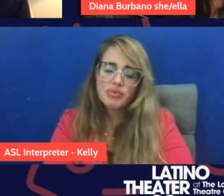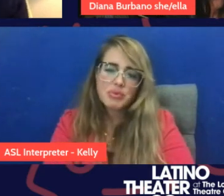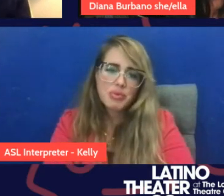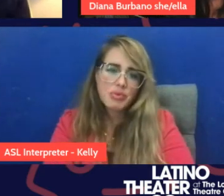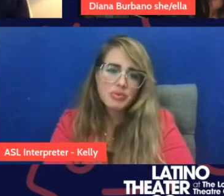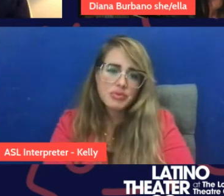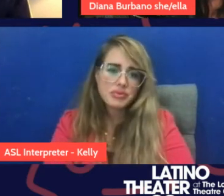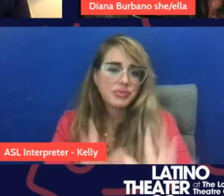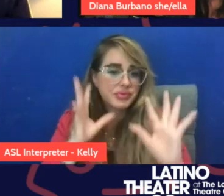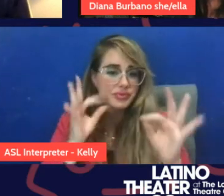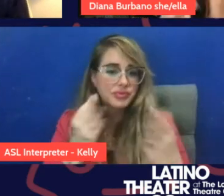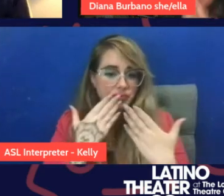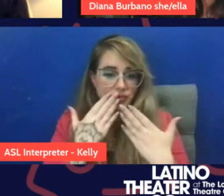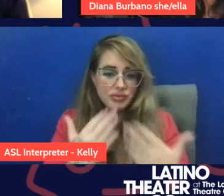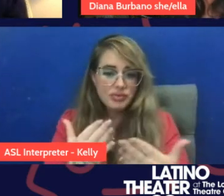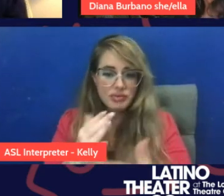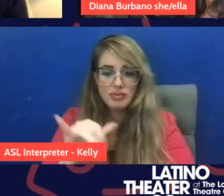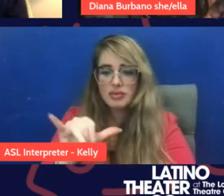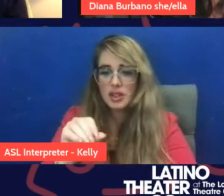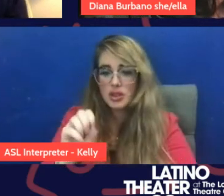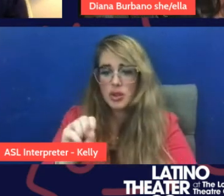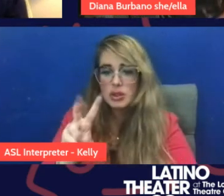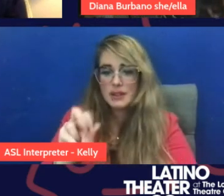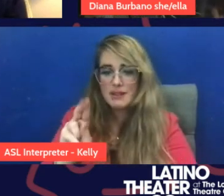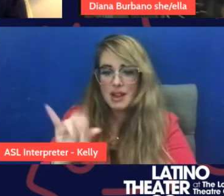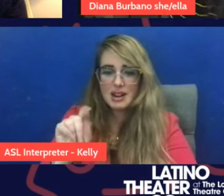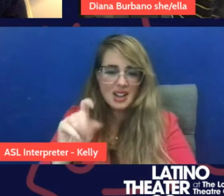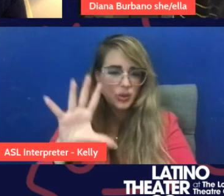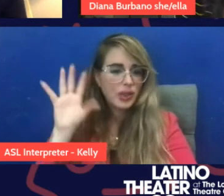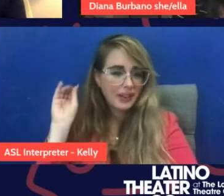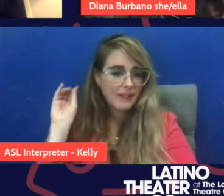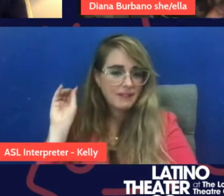Definitely, thank you. Yosvani had to leave and